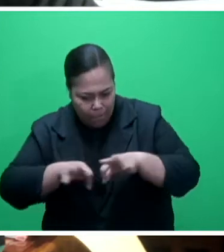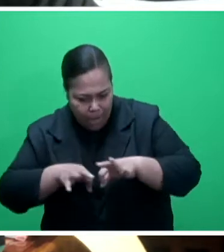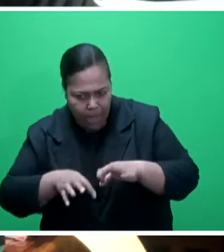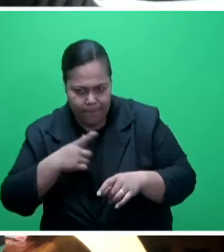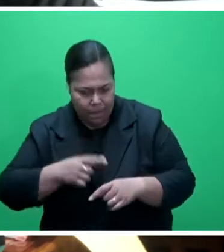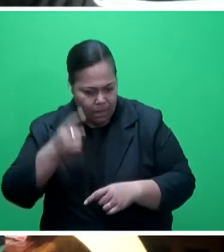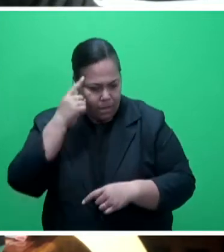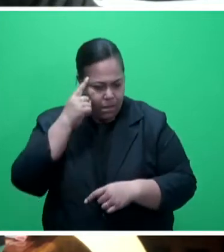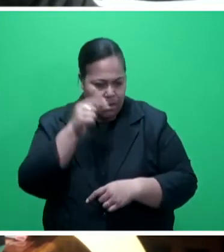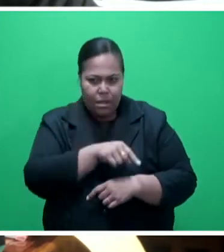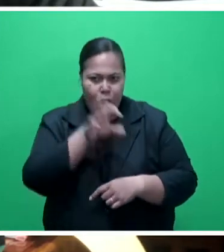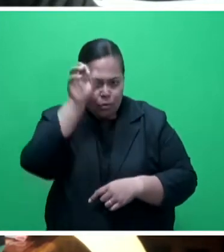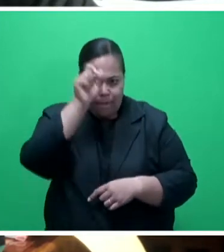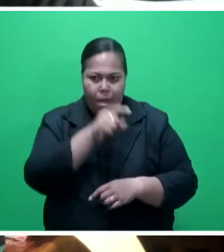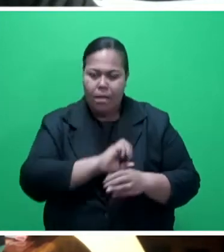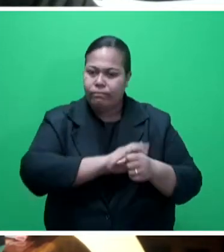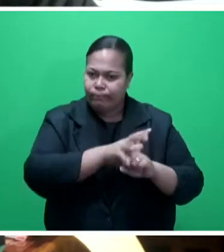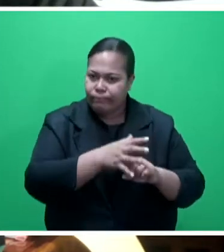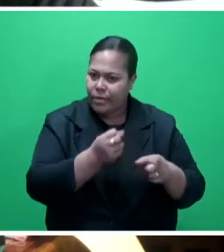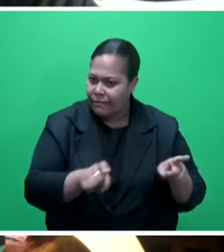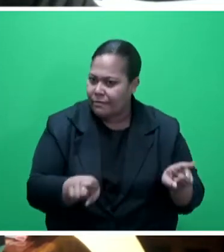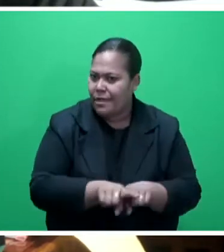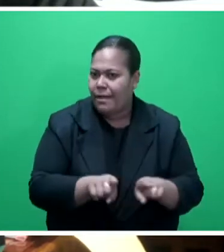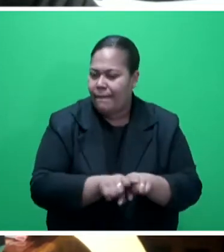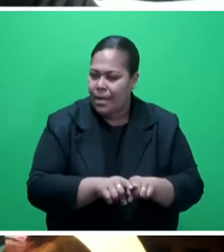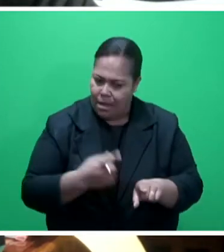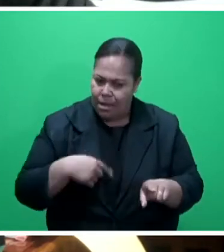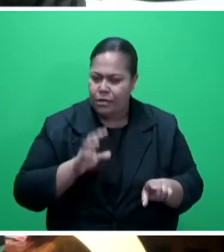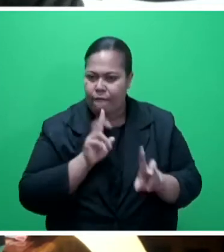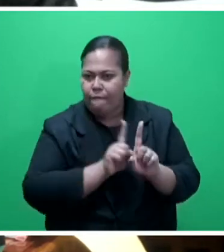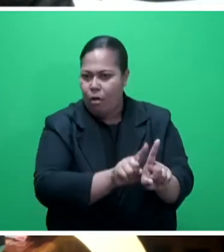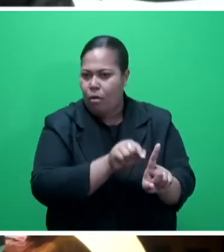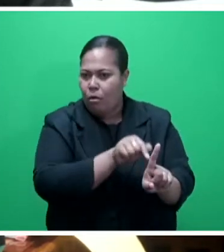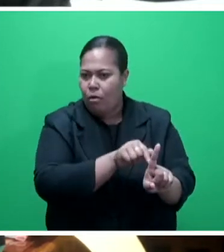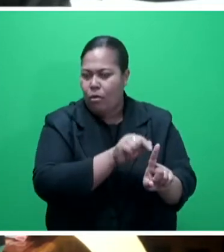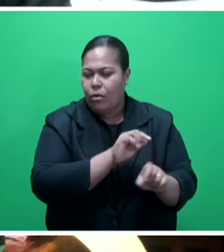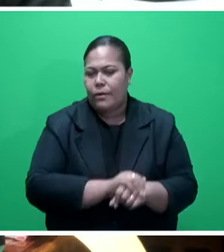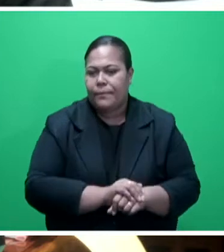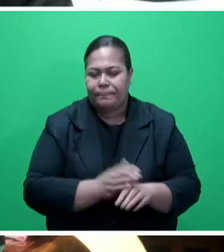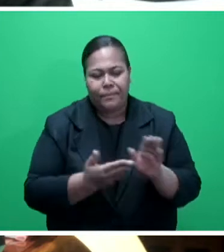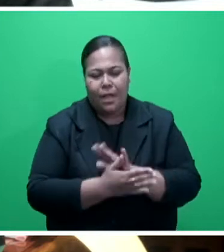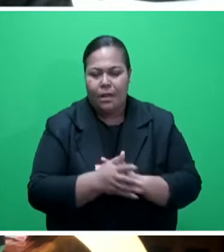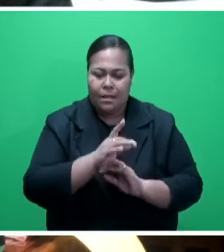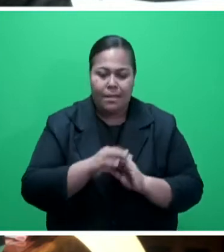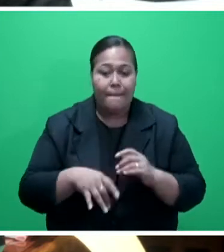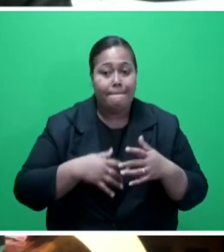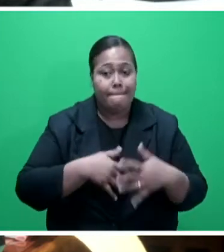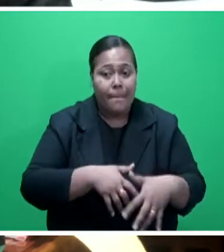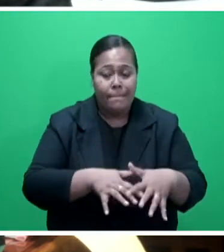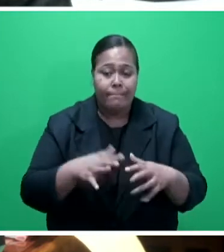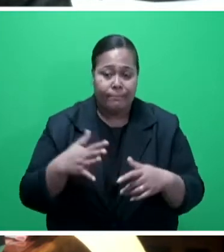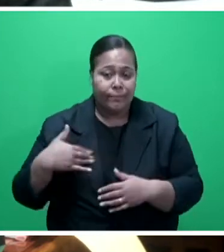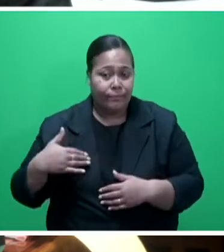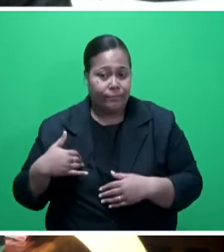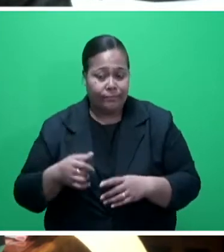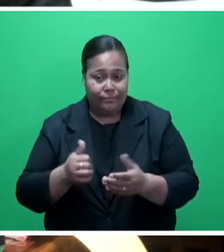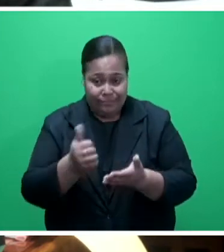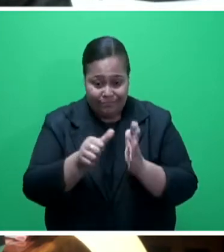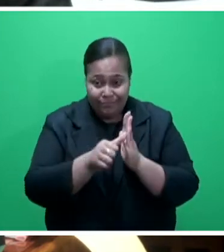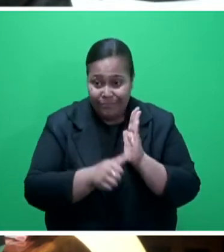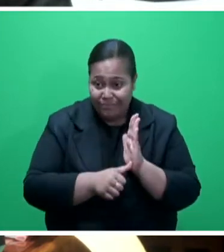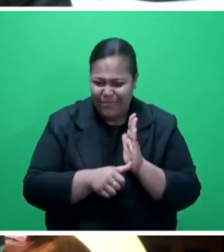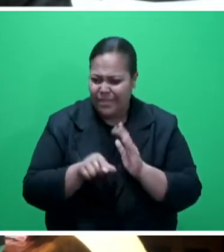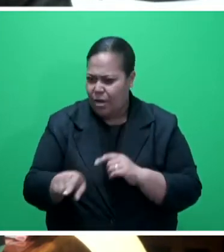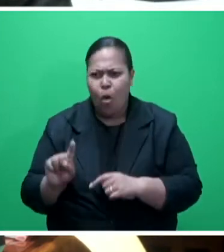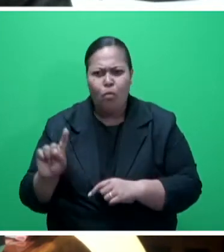the operation activities adhered to the restrictions enforced under the Public Health Act. This operation was unique and will